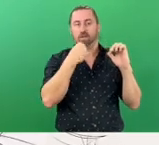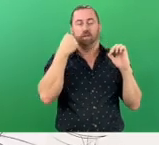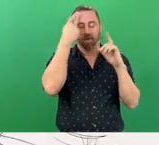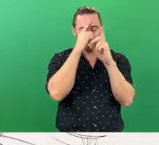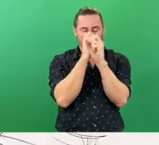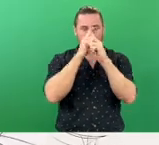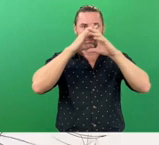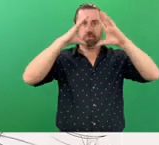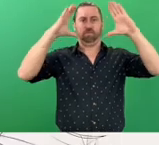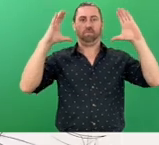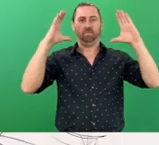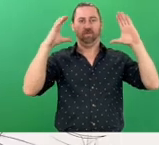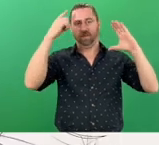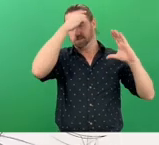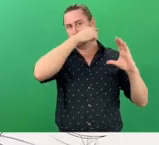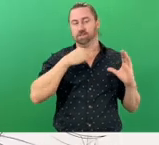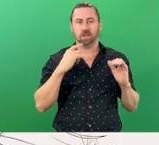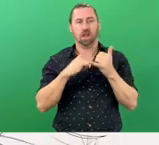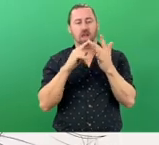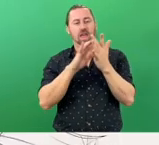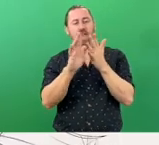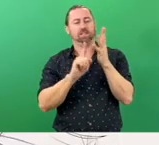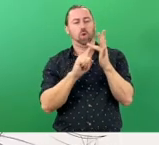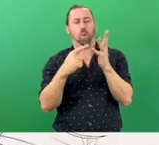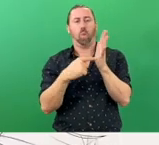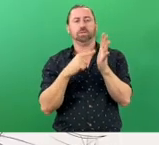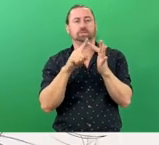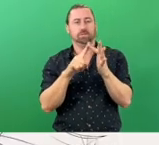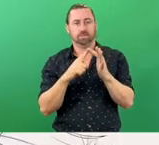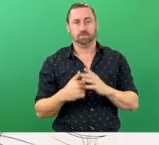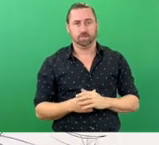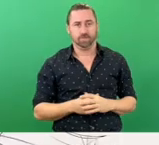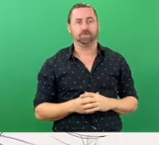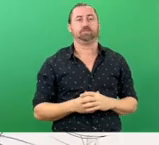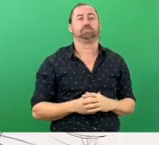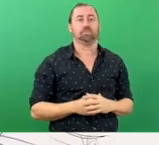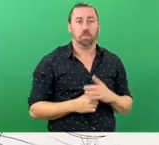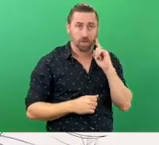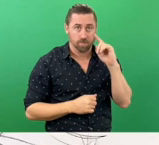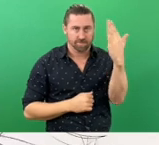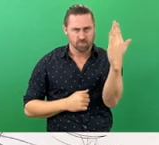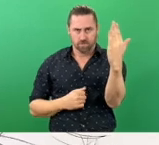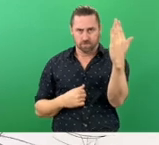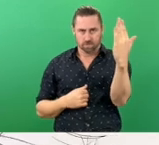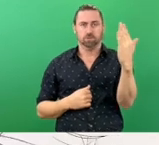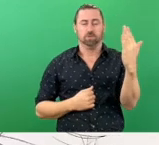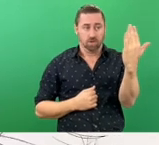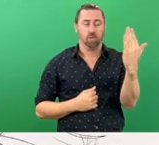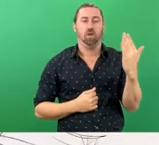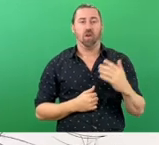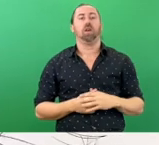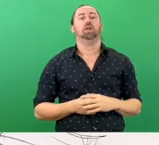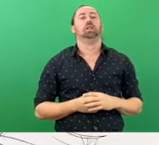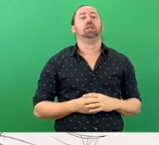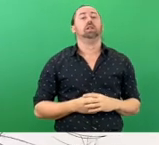of yourself and start to fill out almost like a silhouette. So I'm looking at myself here in the mirror. If I can get it just so, there we